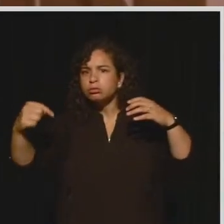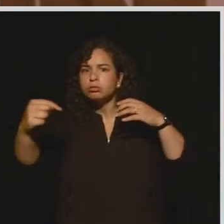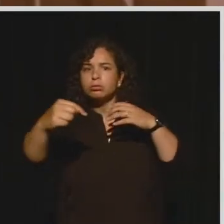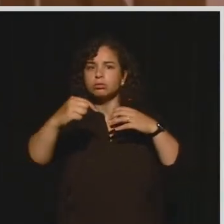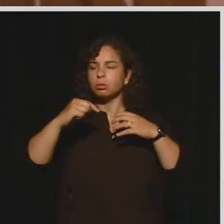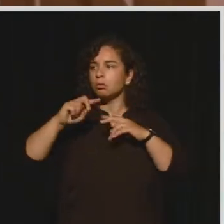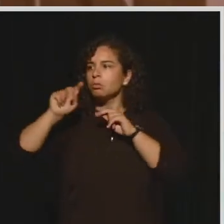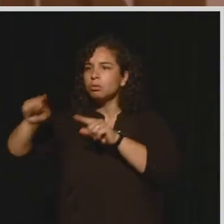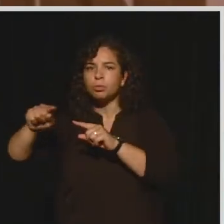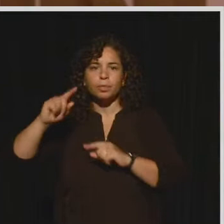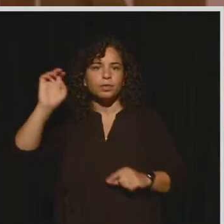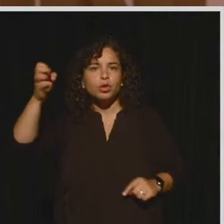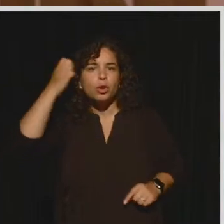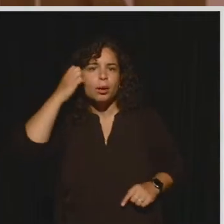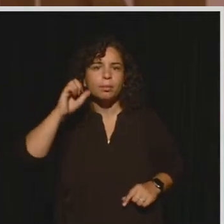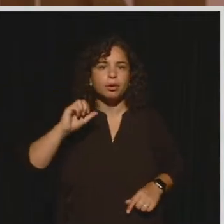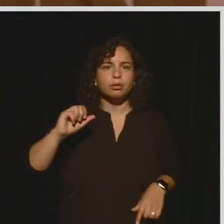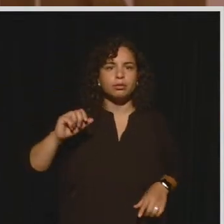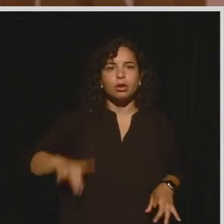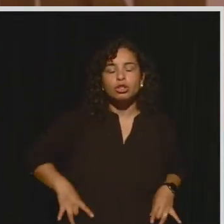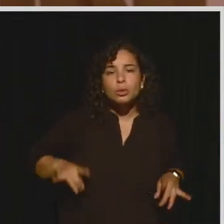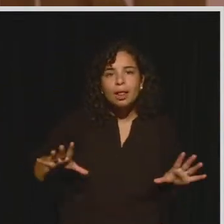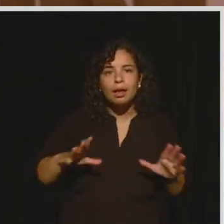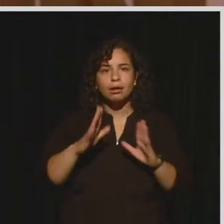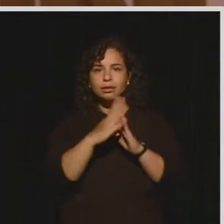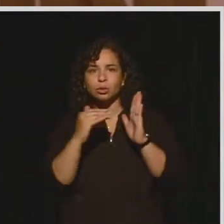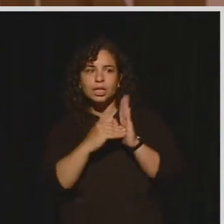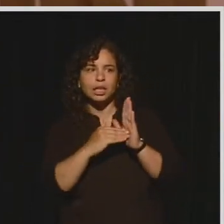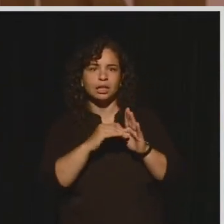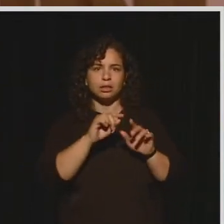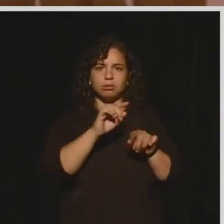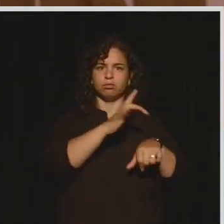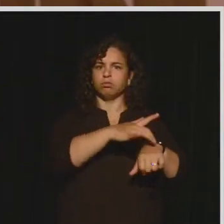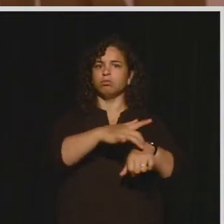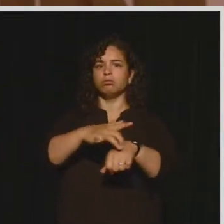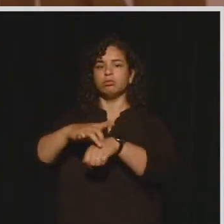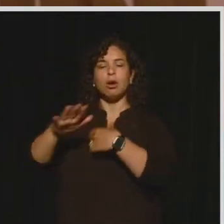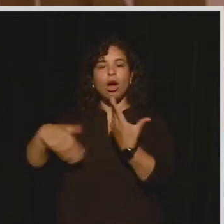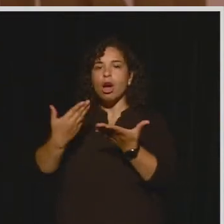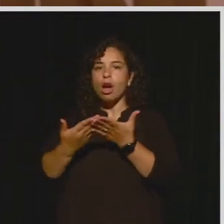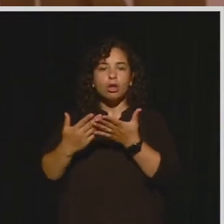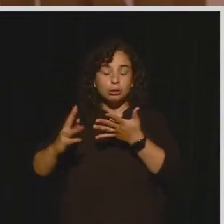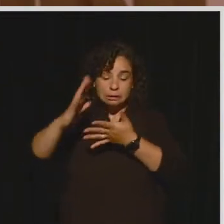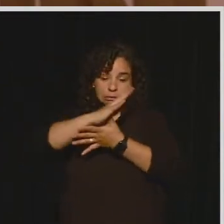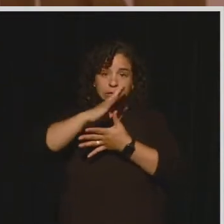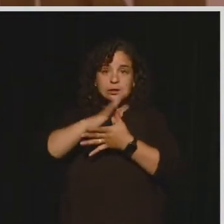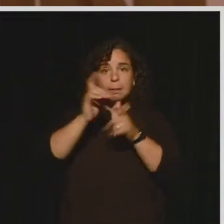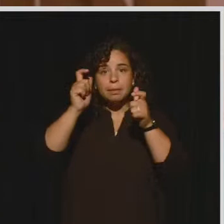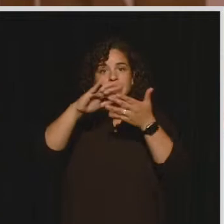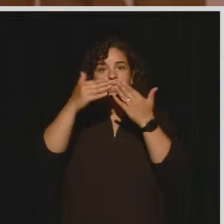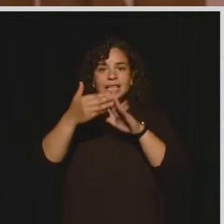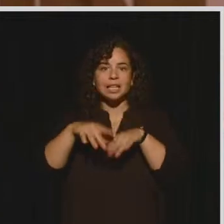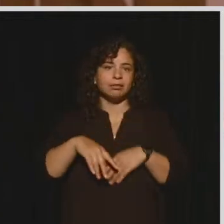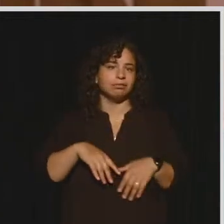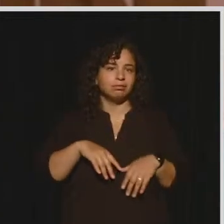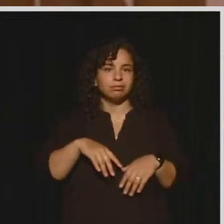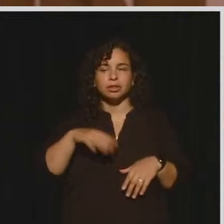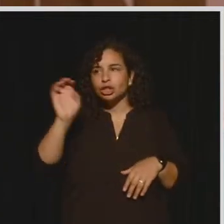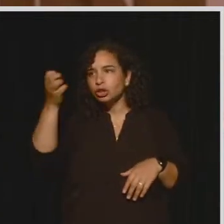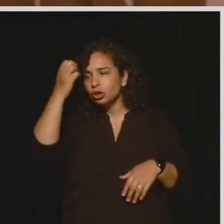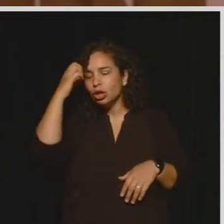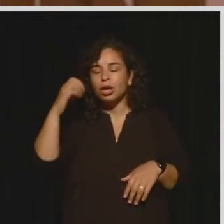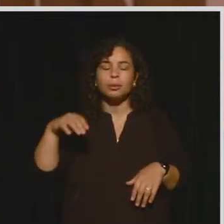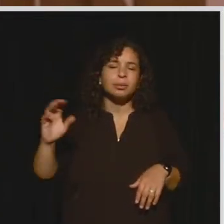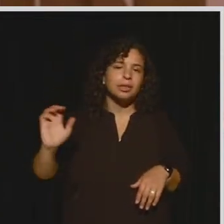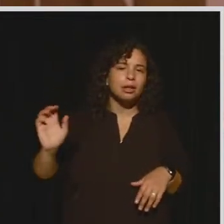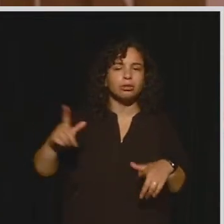and Australia and New Zealand and all the major cities in the US, New York, Chicago, LA, San Francisco,